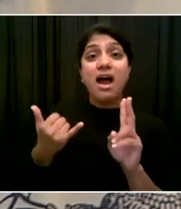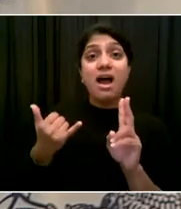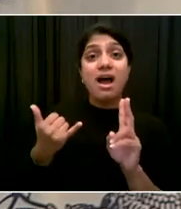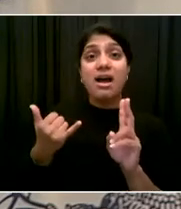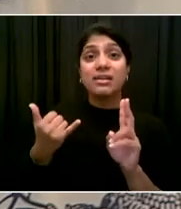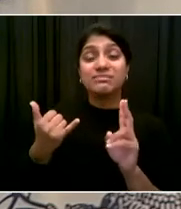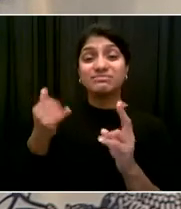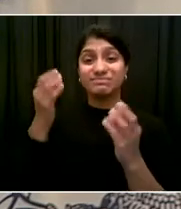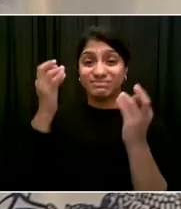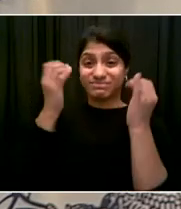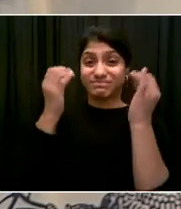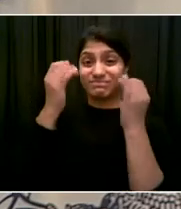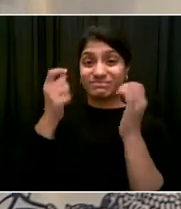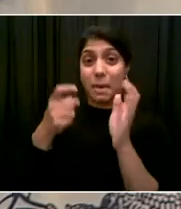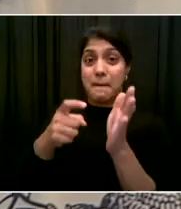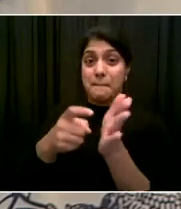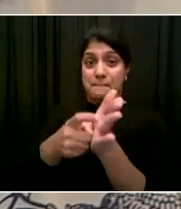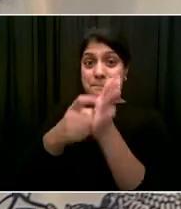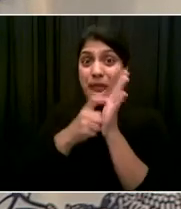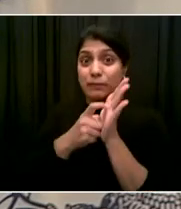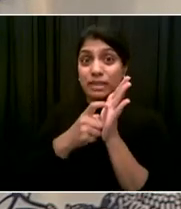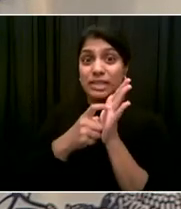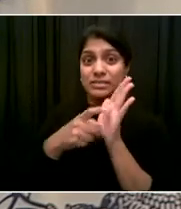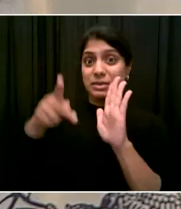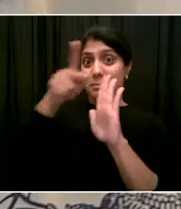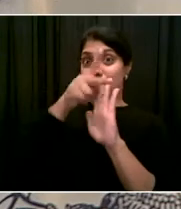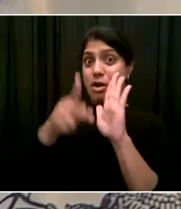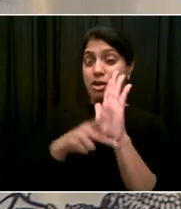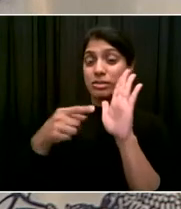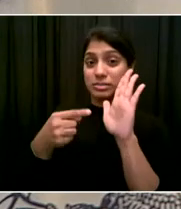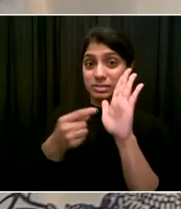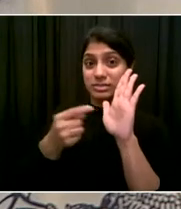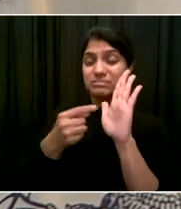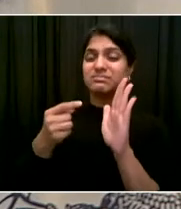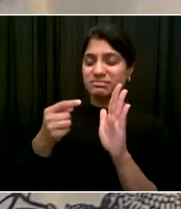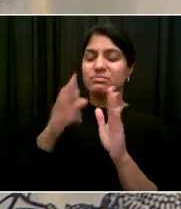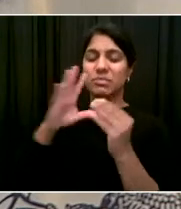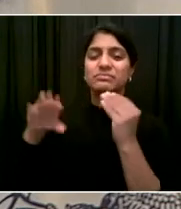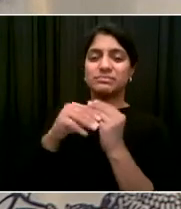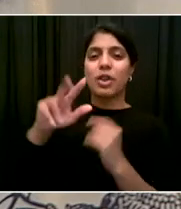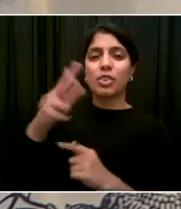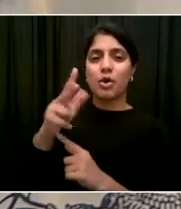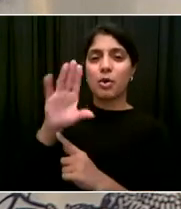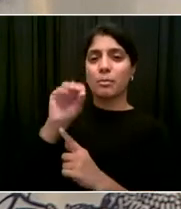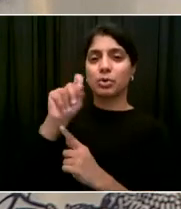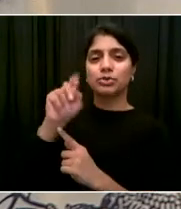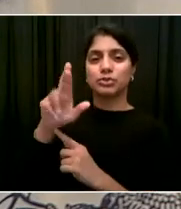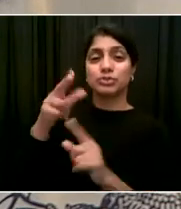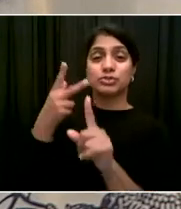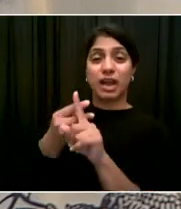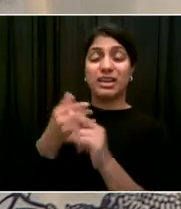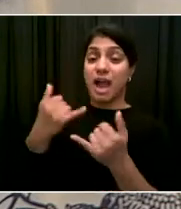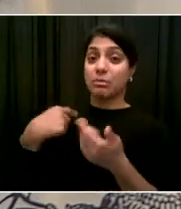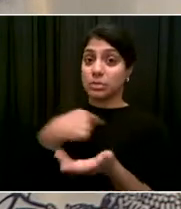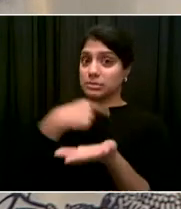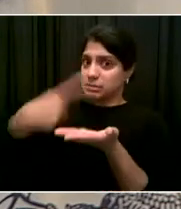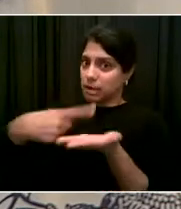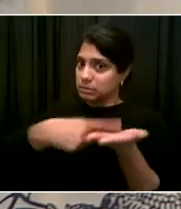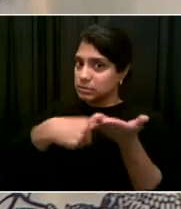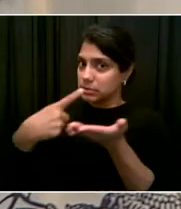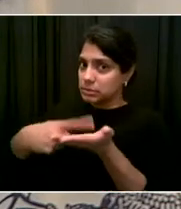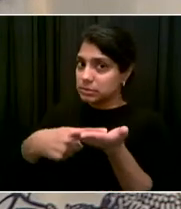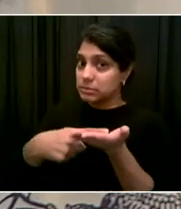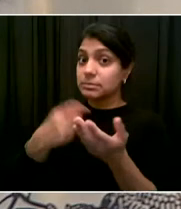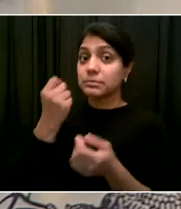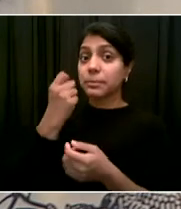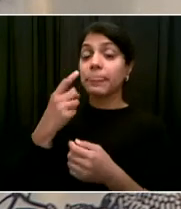discussion on that. We'll be in discussion certainly as well with the mayor-elect and his team. We don't have a decision on that yet, but we'll